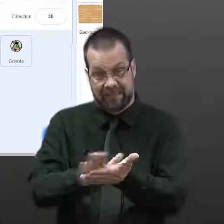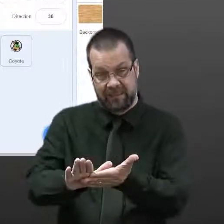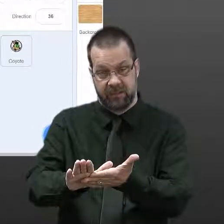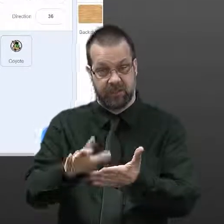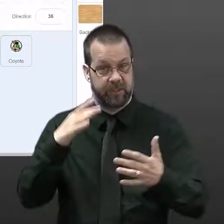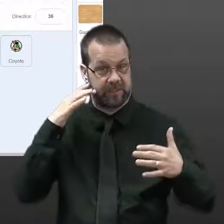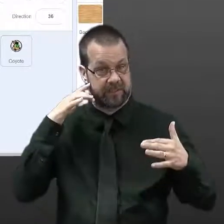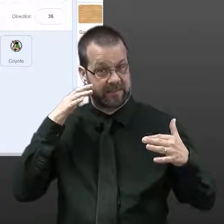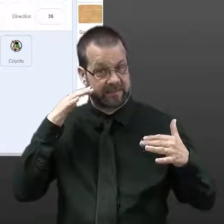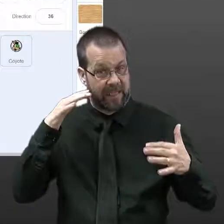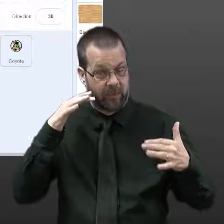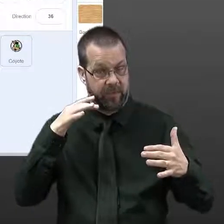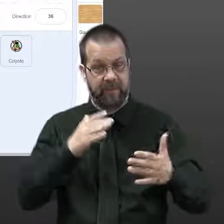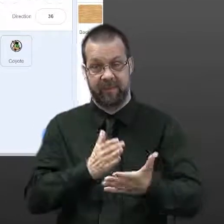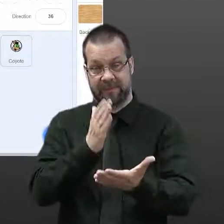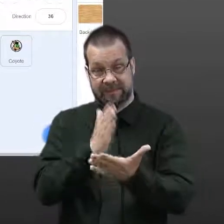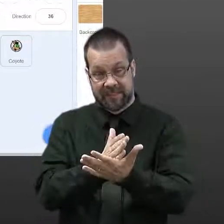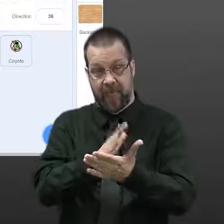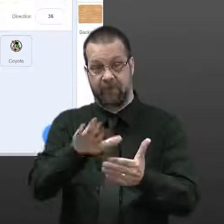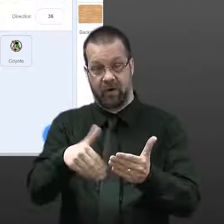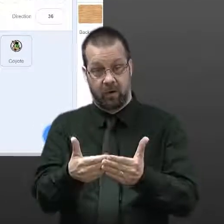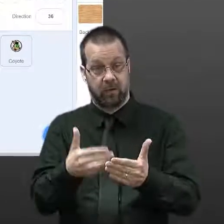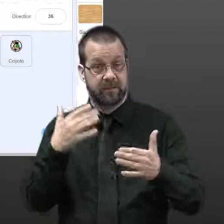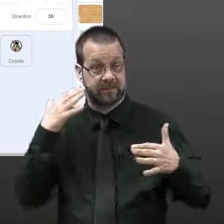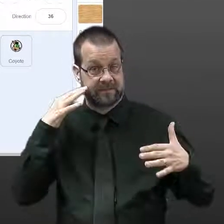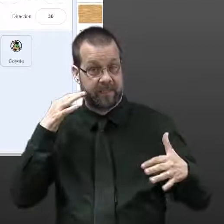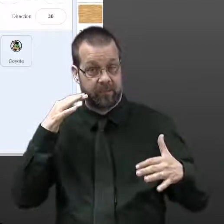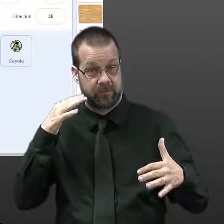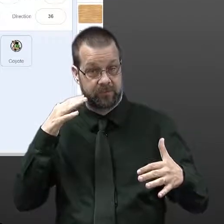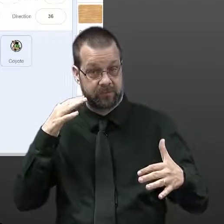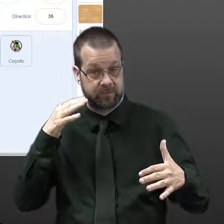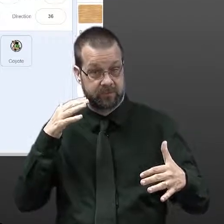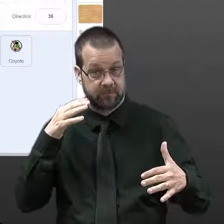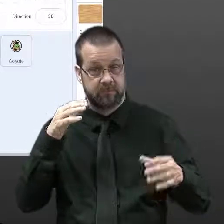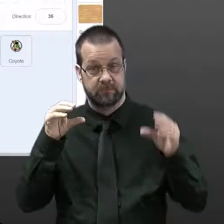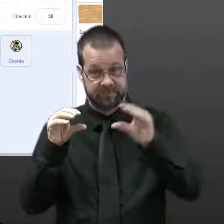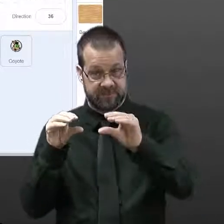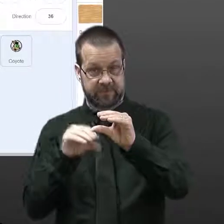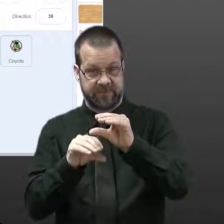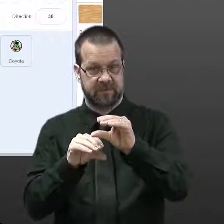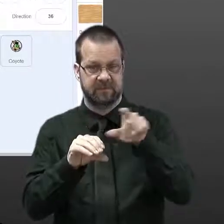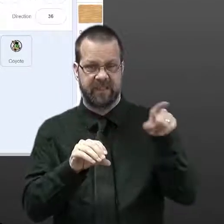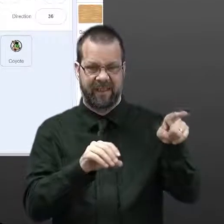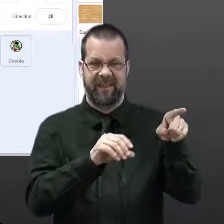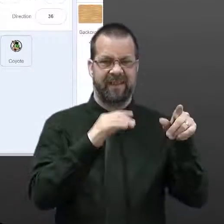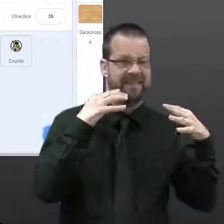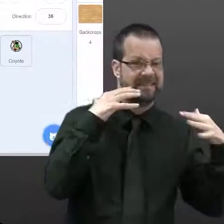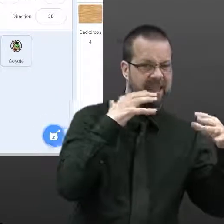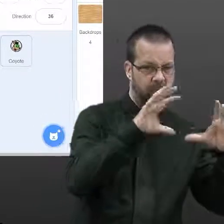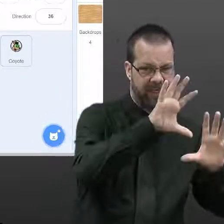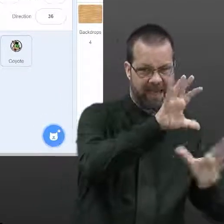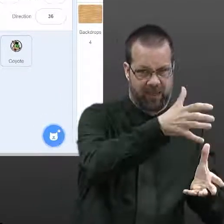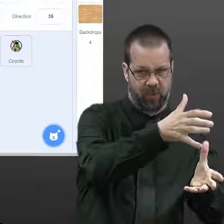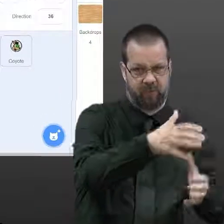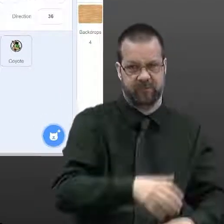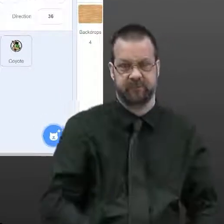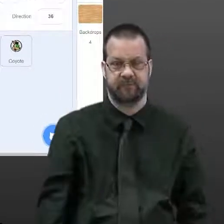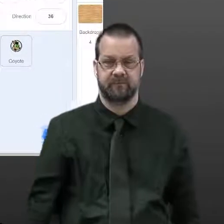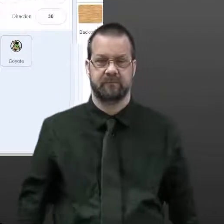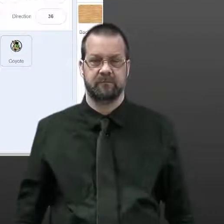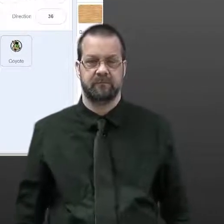then we are going to stop all sounds. Both of these you can find in the sound